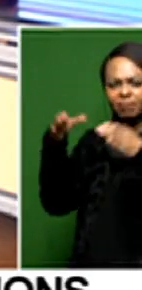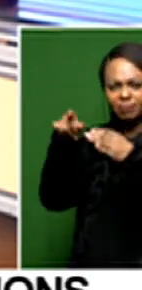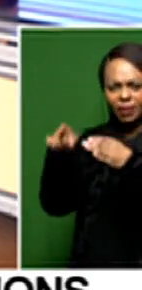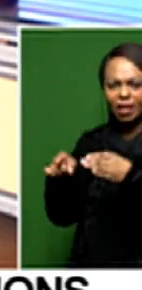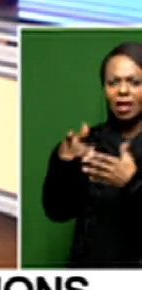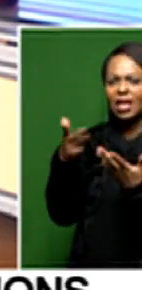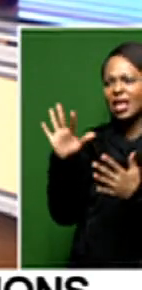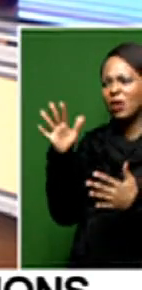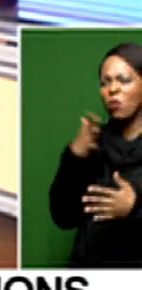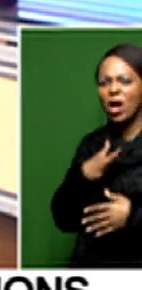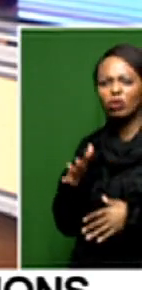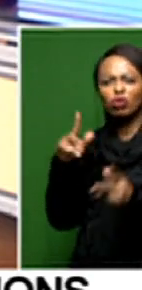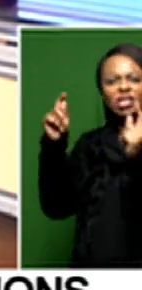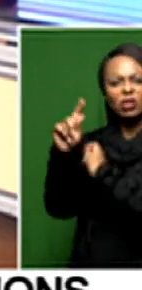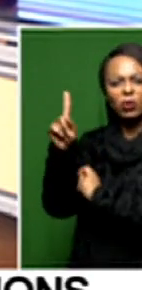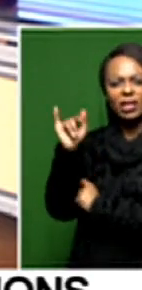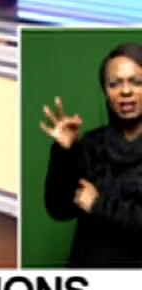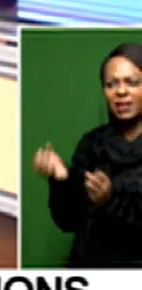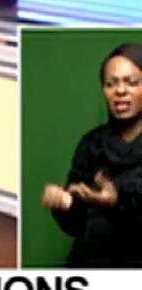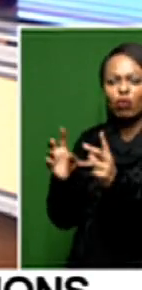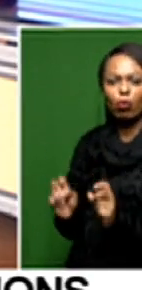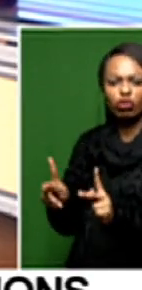it that you'd love to change if given the chance?